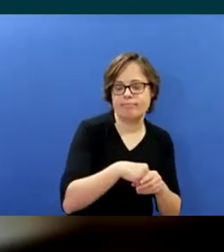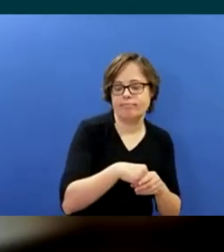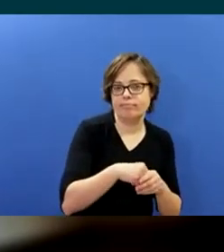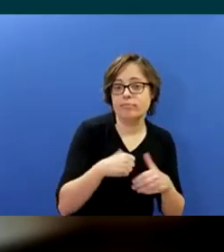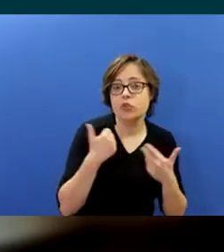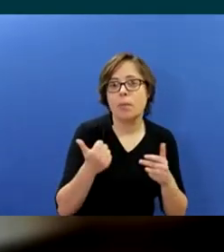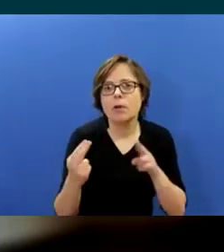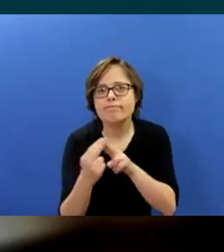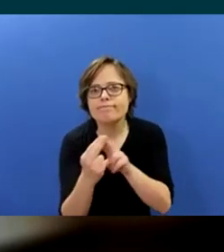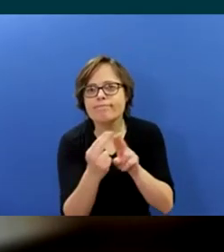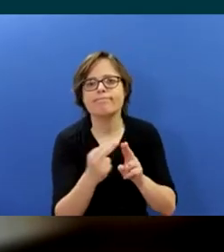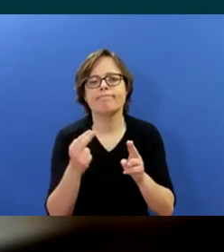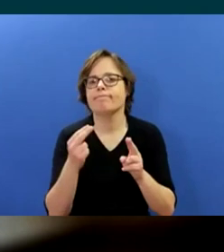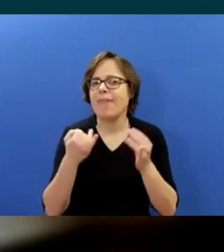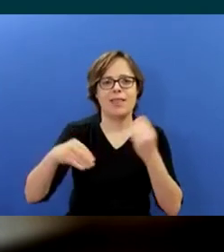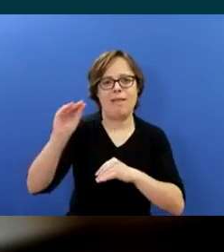people as possible.